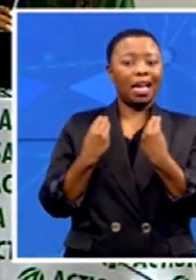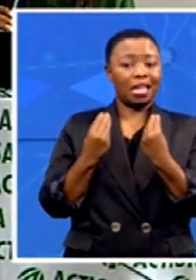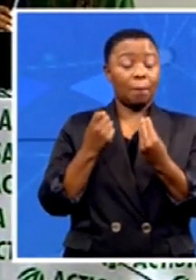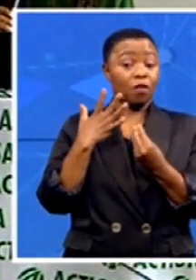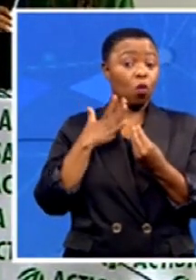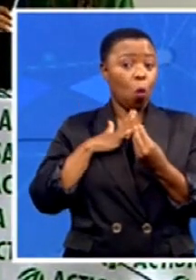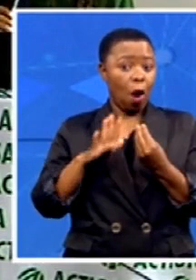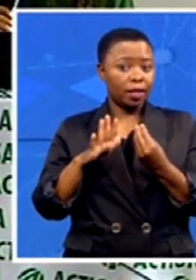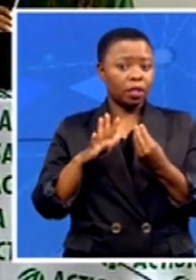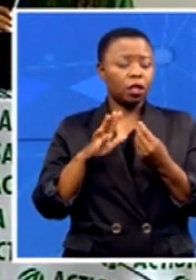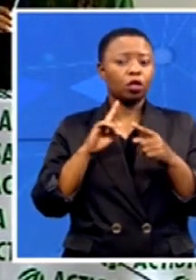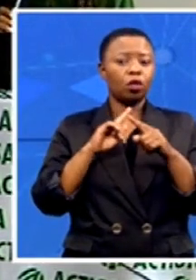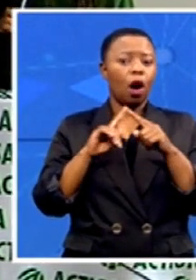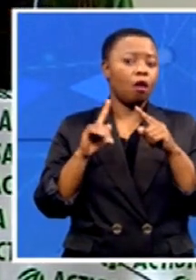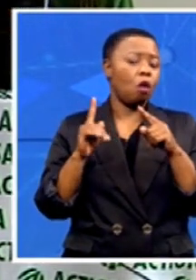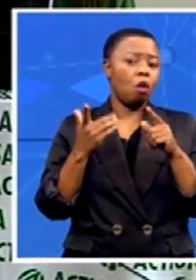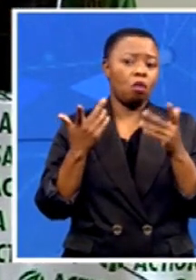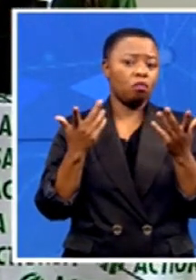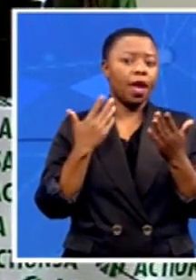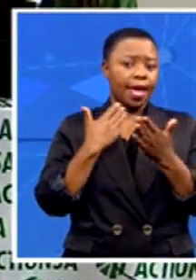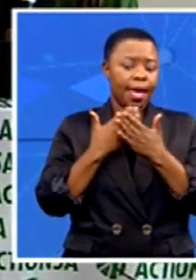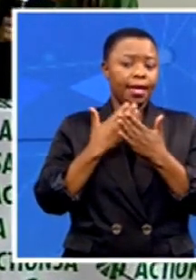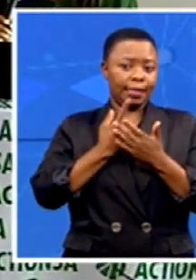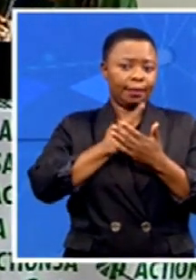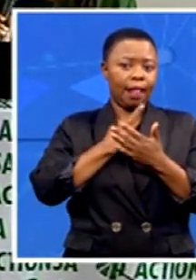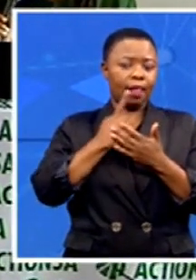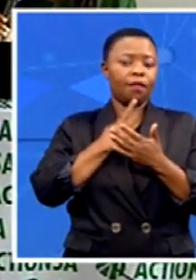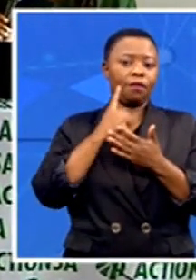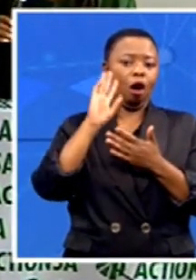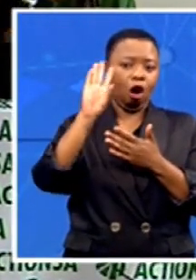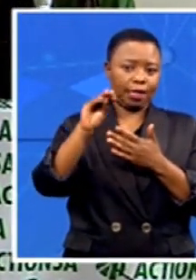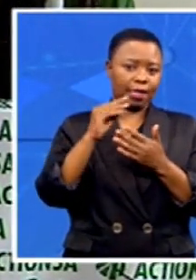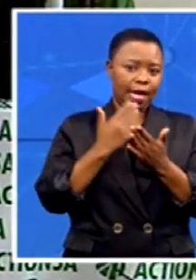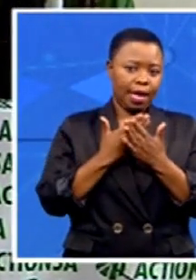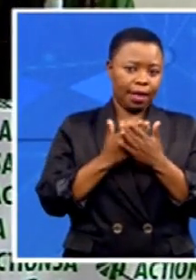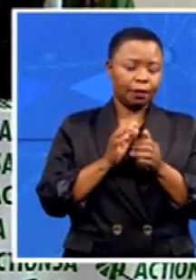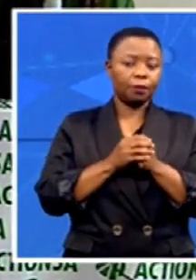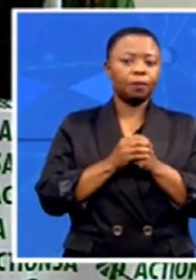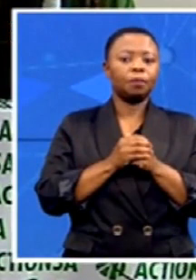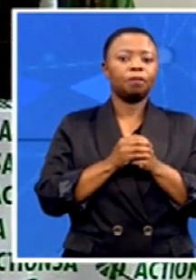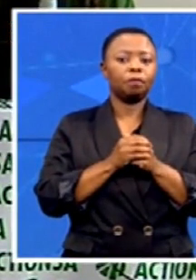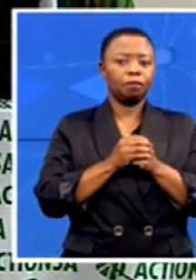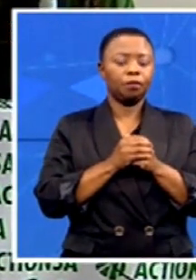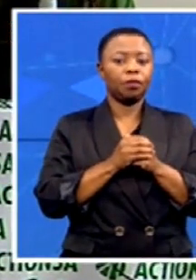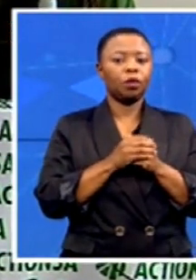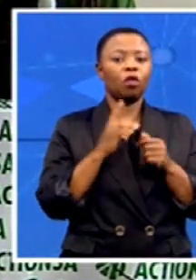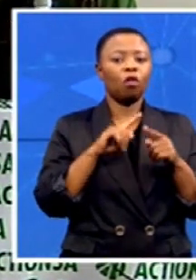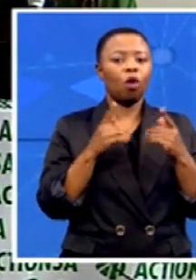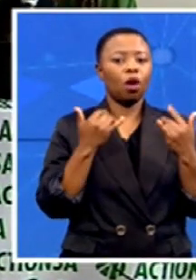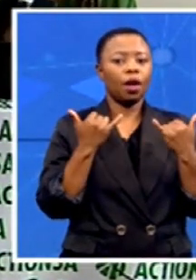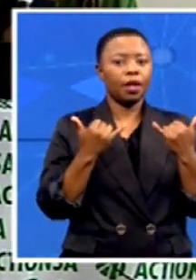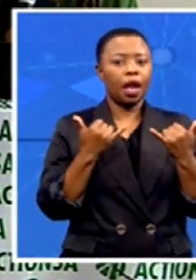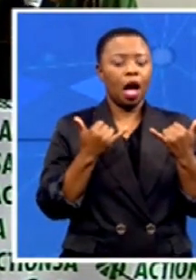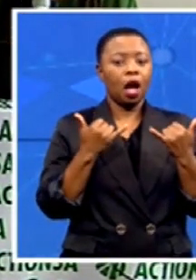to ask them yourselves at the end. At this point, I would like to call to the podium or to the microphone